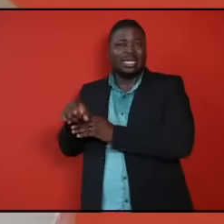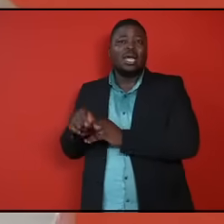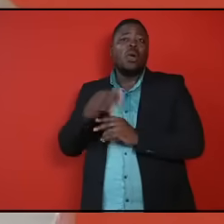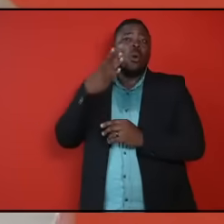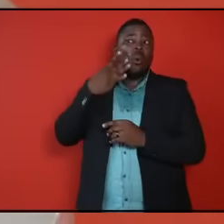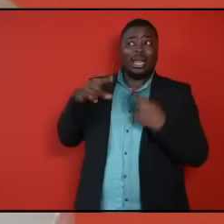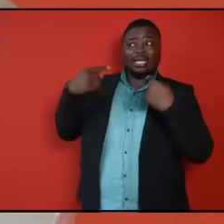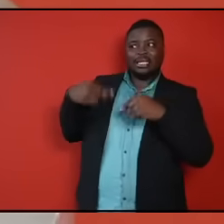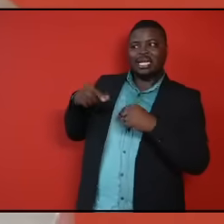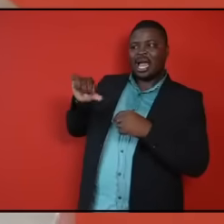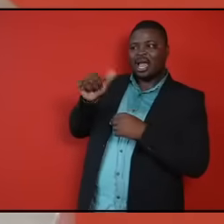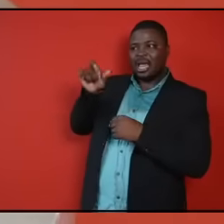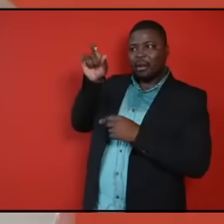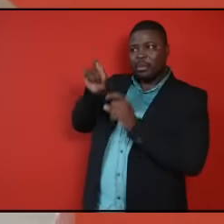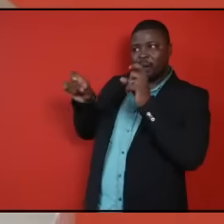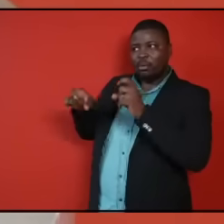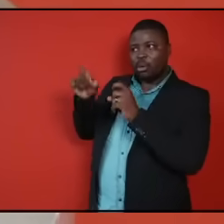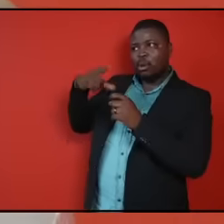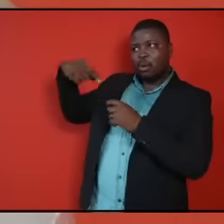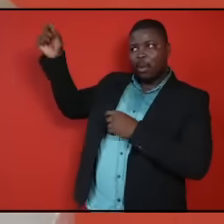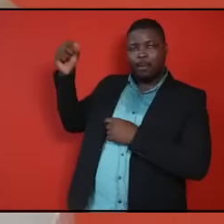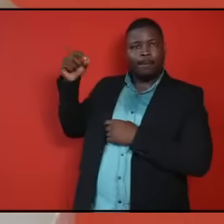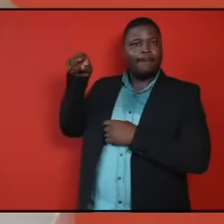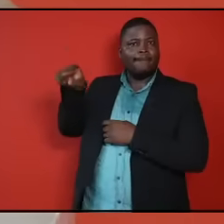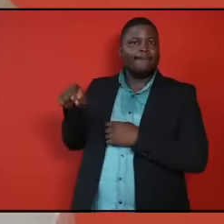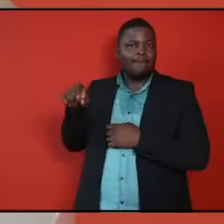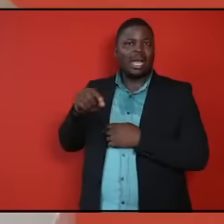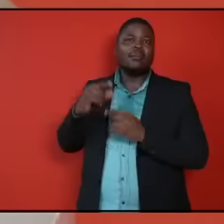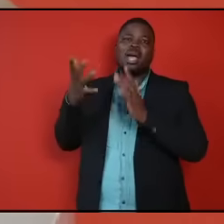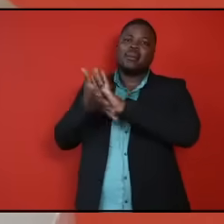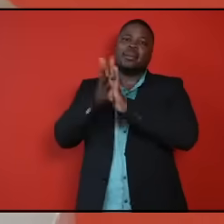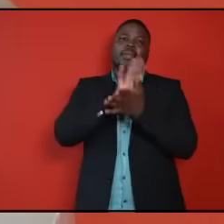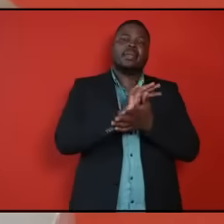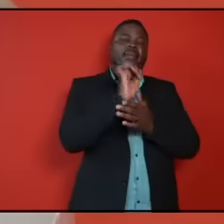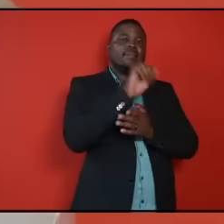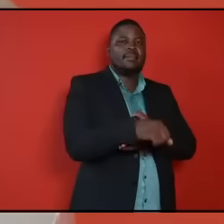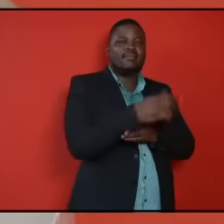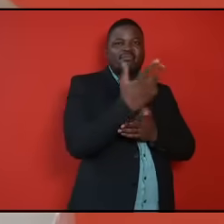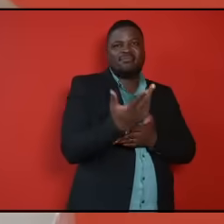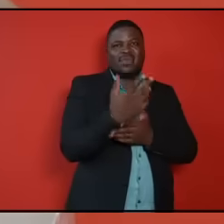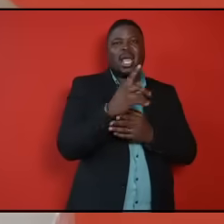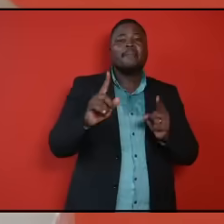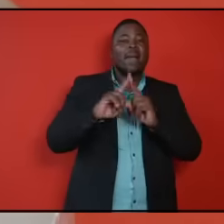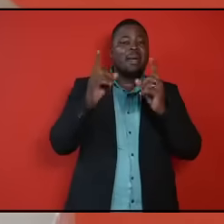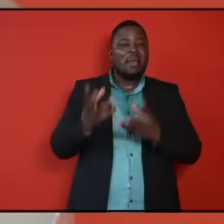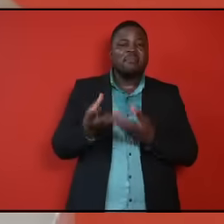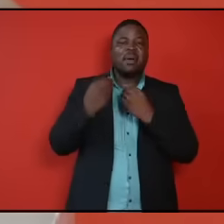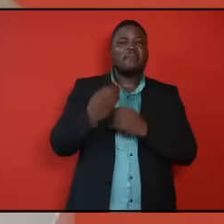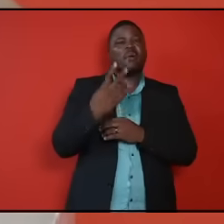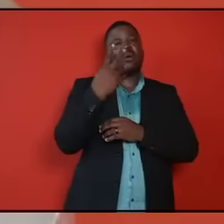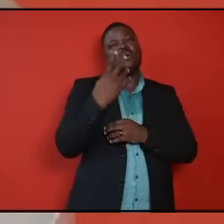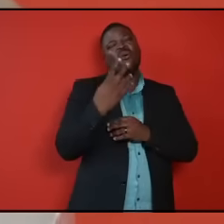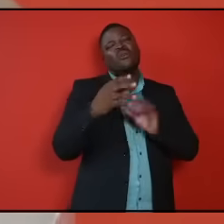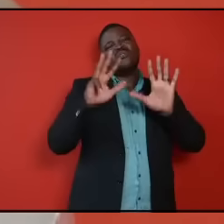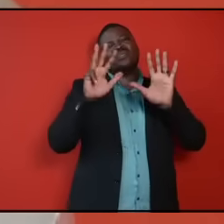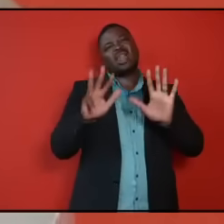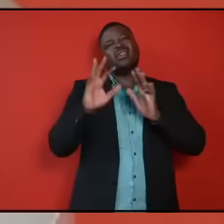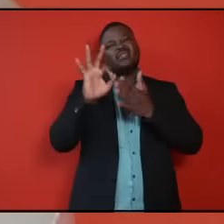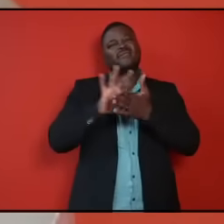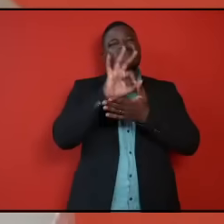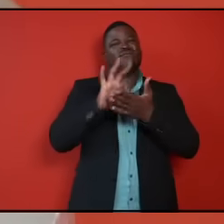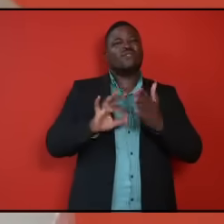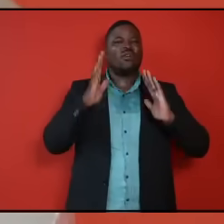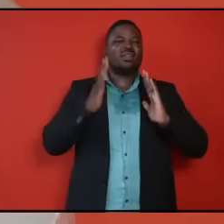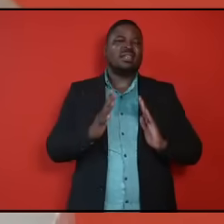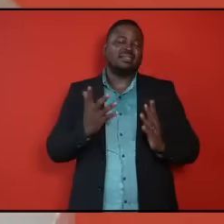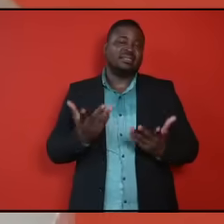going to be in trouble. And they left in my ward, but they got 9 votes. So this thing